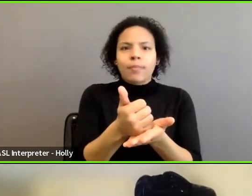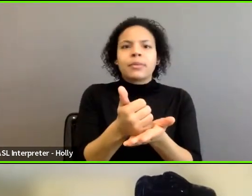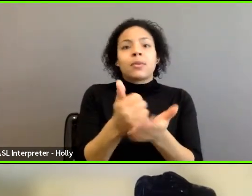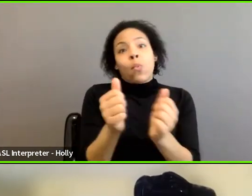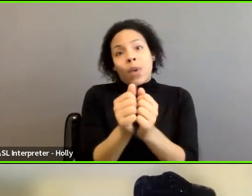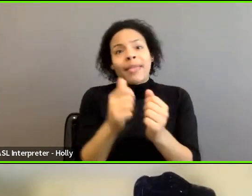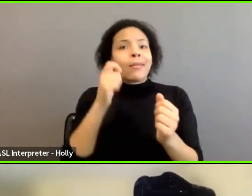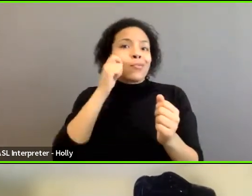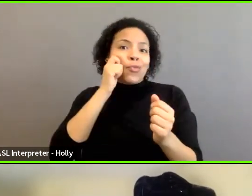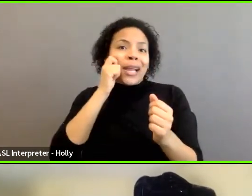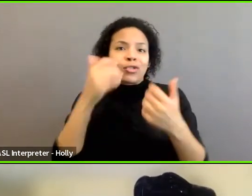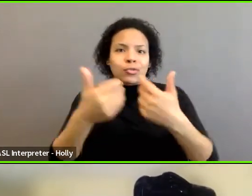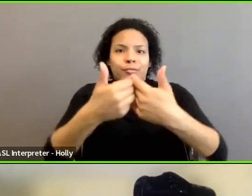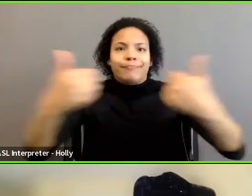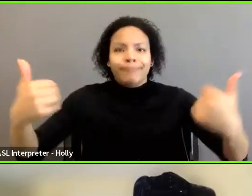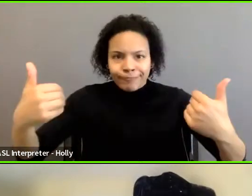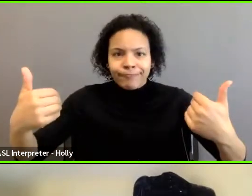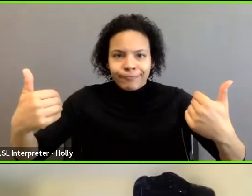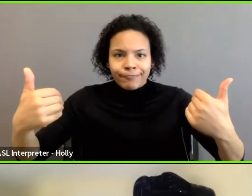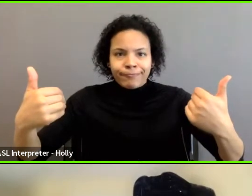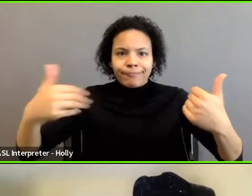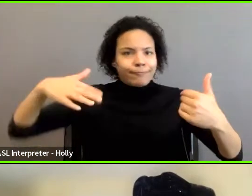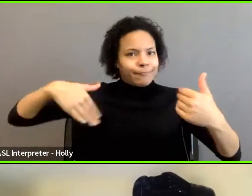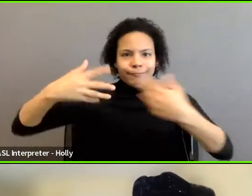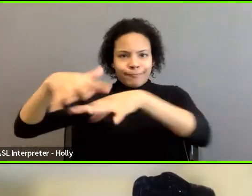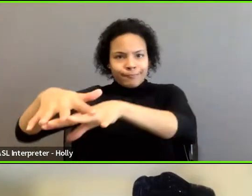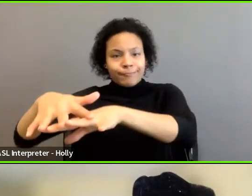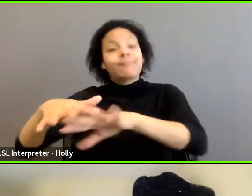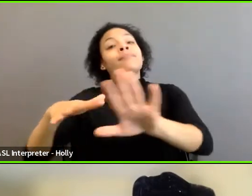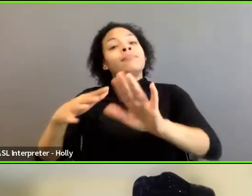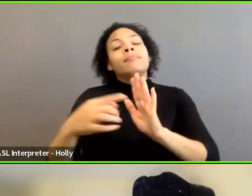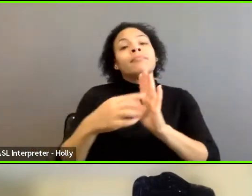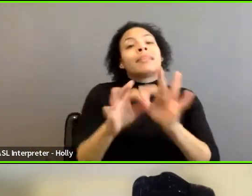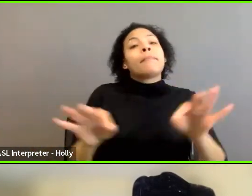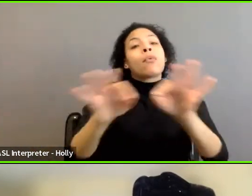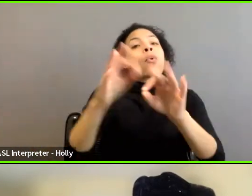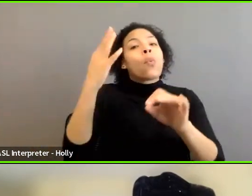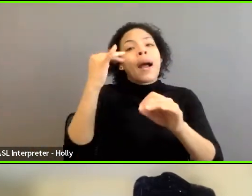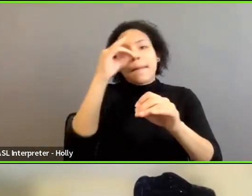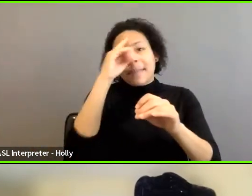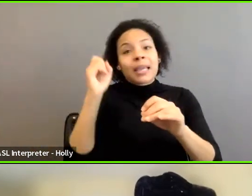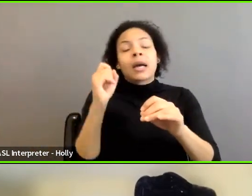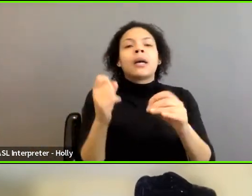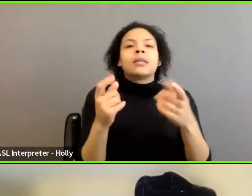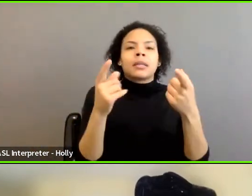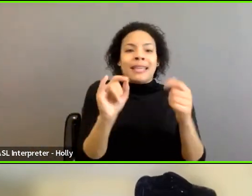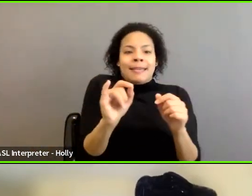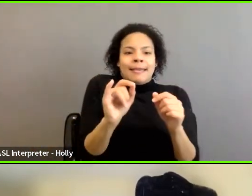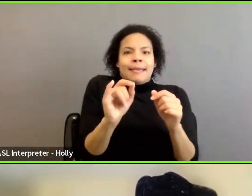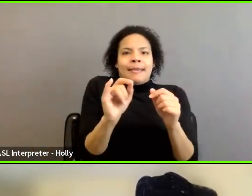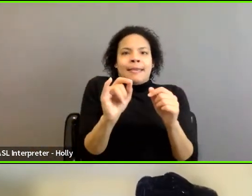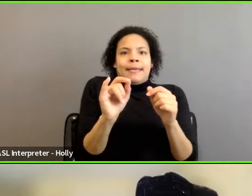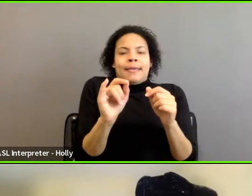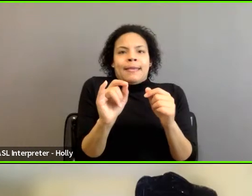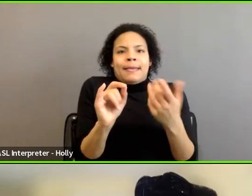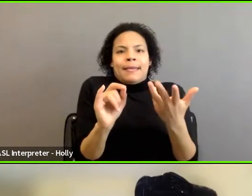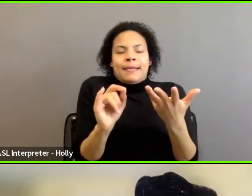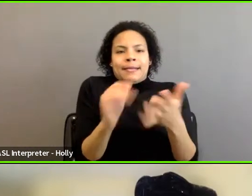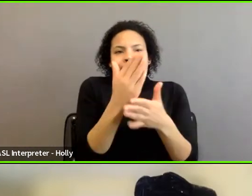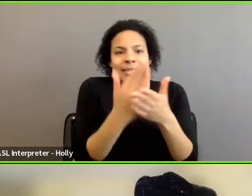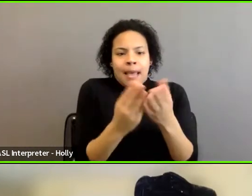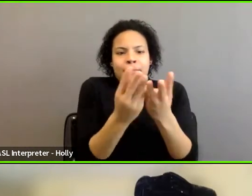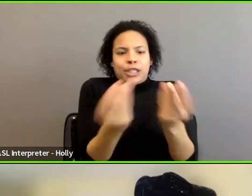to say, okay, we've already offered one solution, that's it. Now you can come to our campuses. But